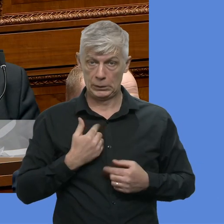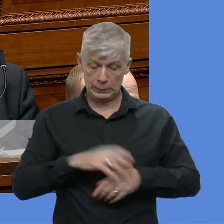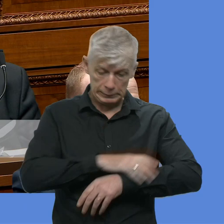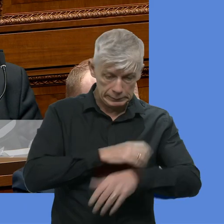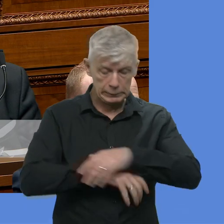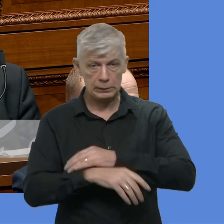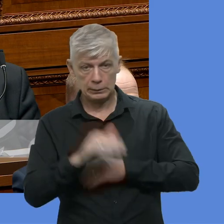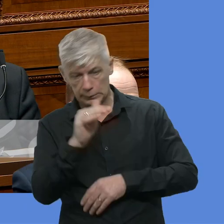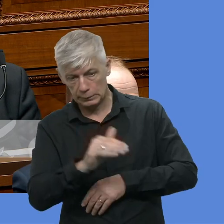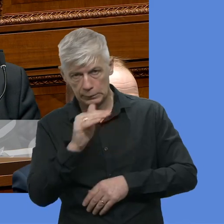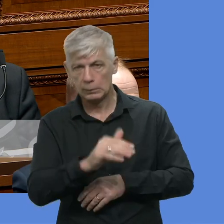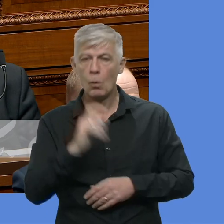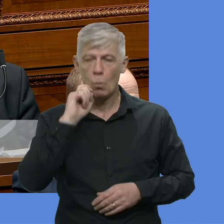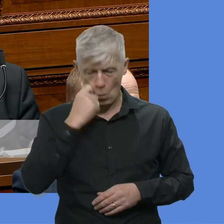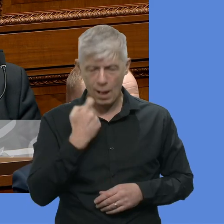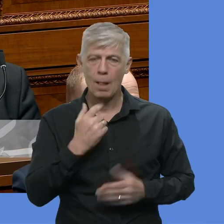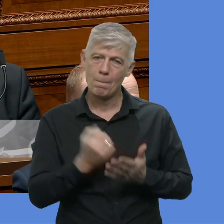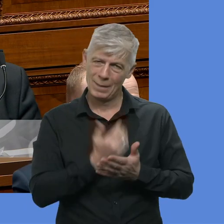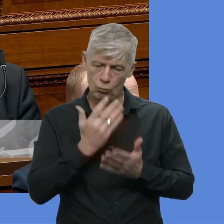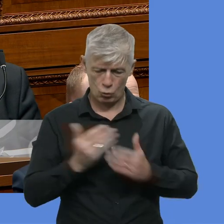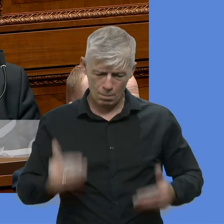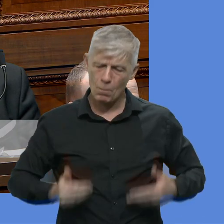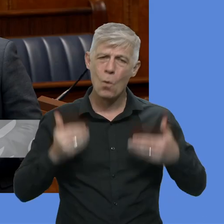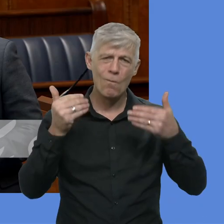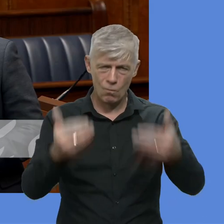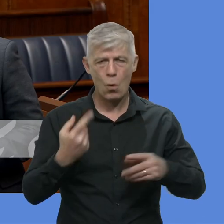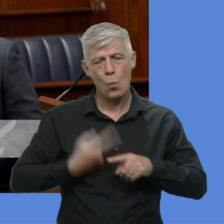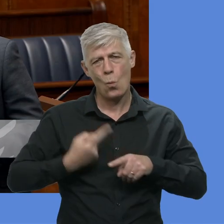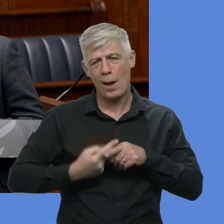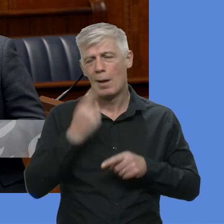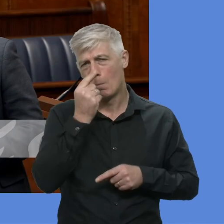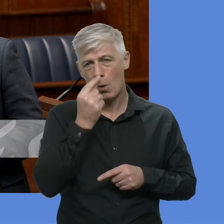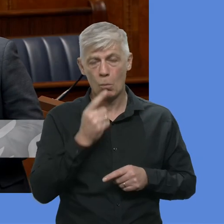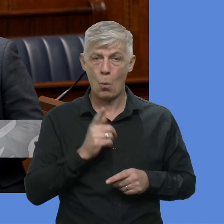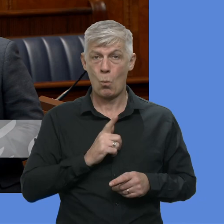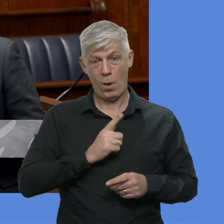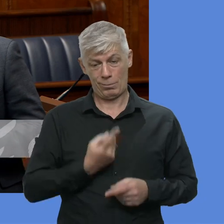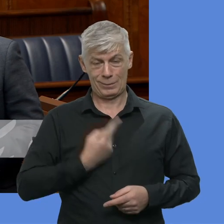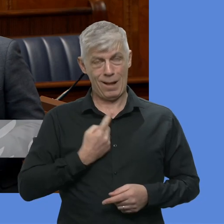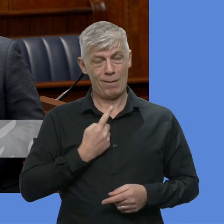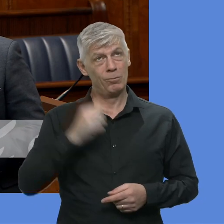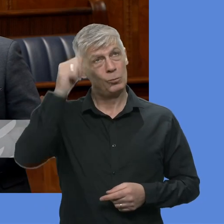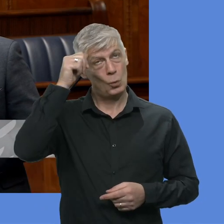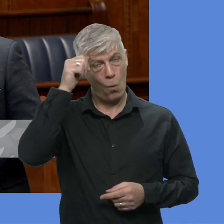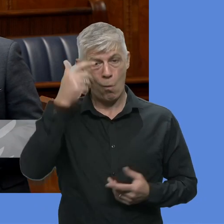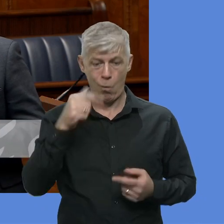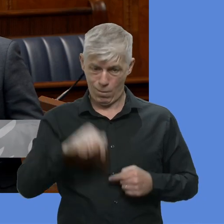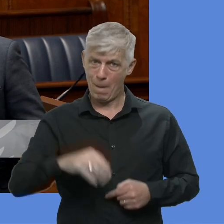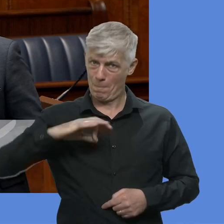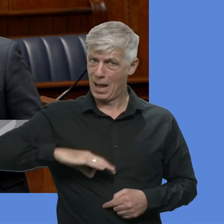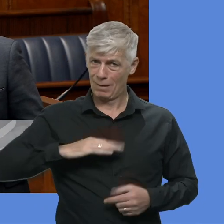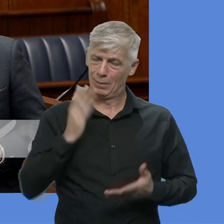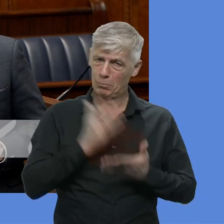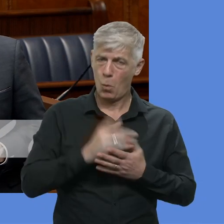department has responsibility to make sure that this is moved on as quickly as possible, because I understand the benefits that this can bring, and I want